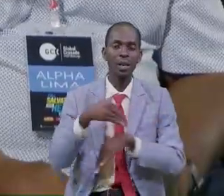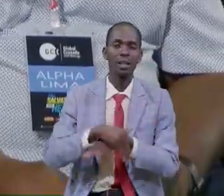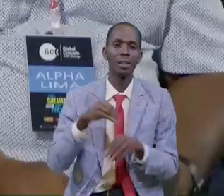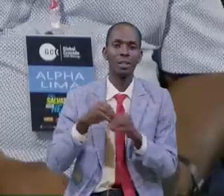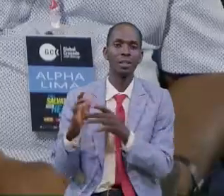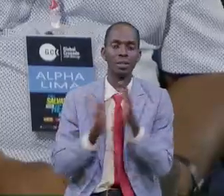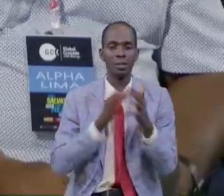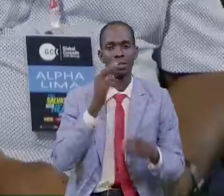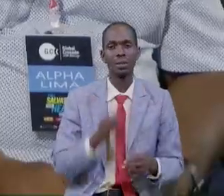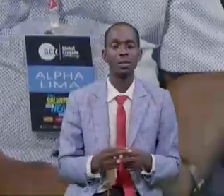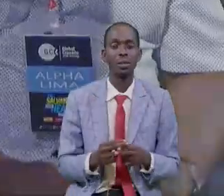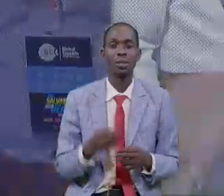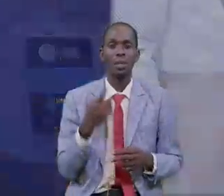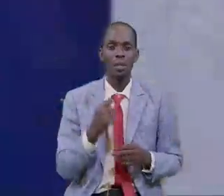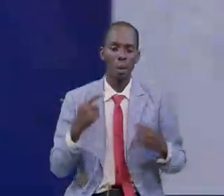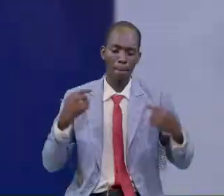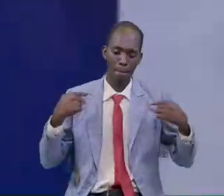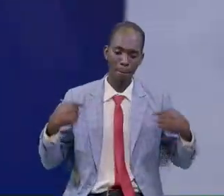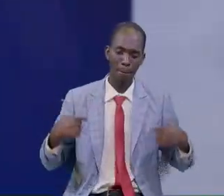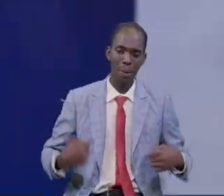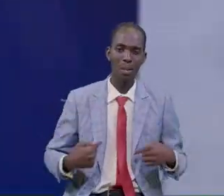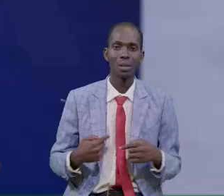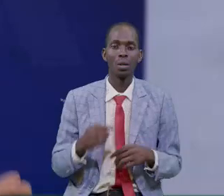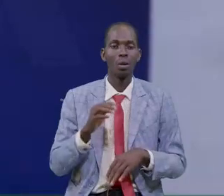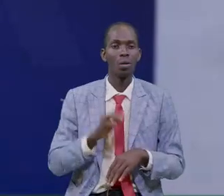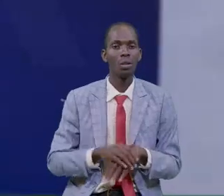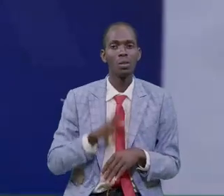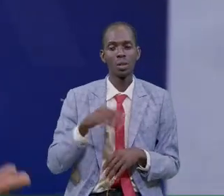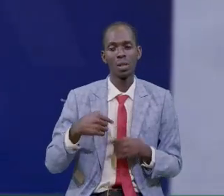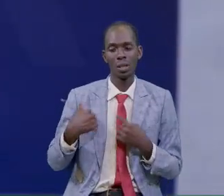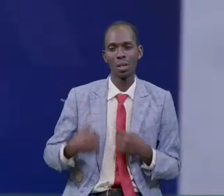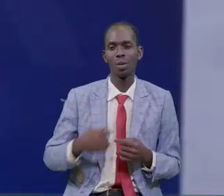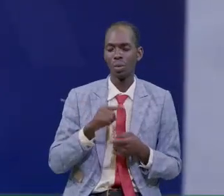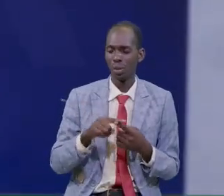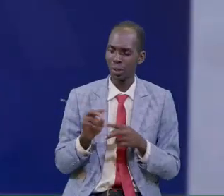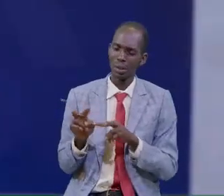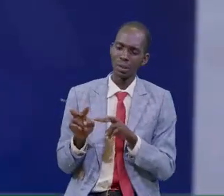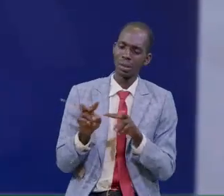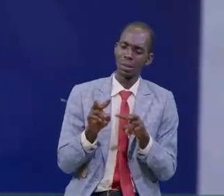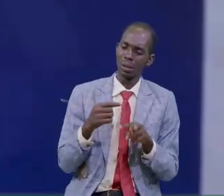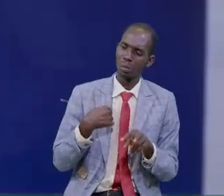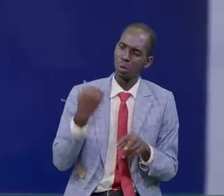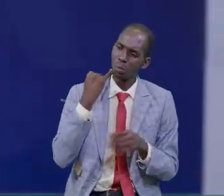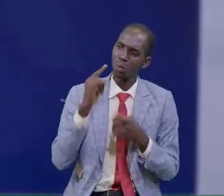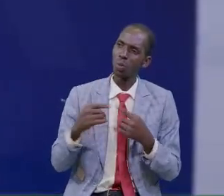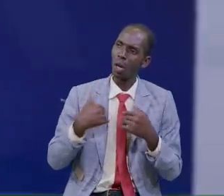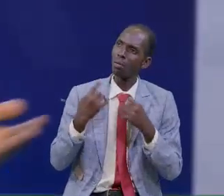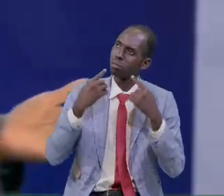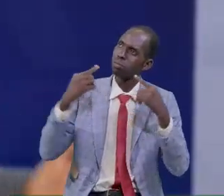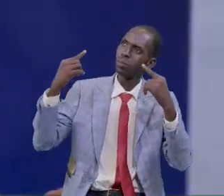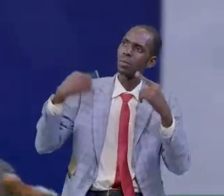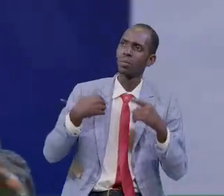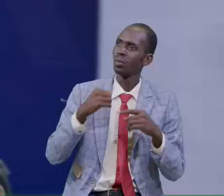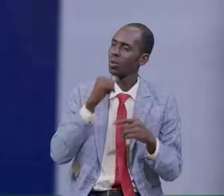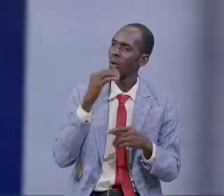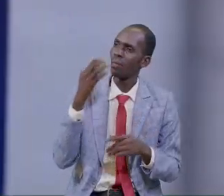The pain on your heart, when you look around, I should have been there, I wasn't there. I should have gone there, I couldn't go. And there